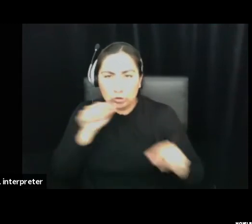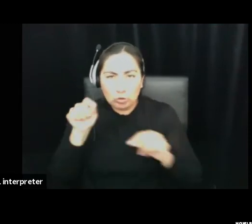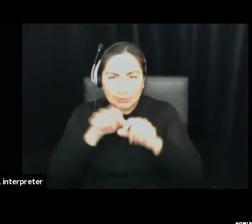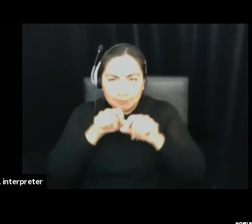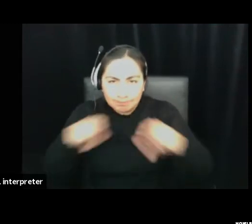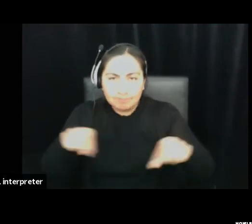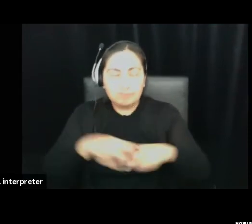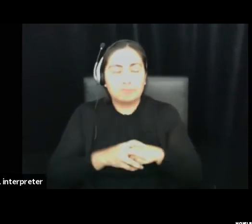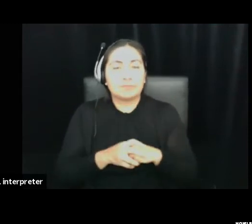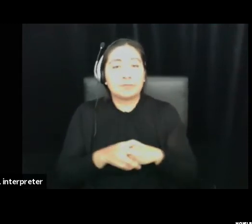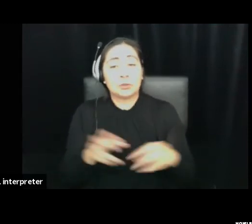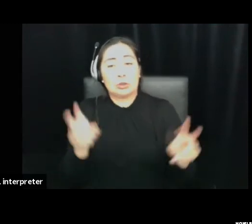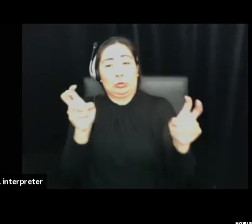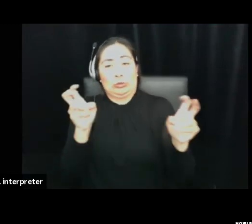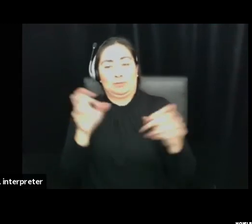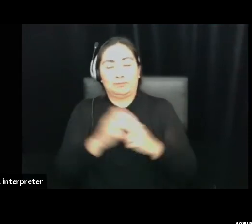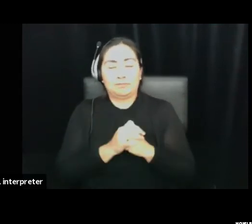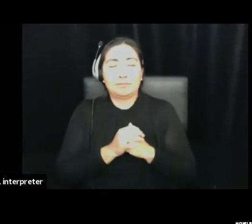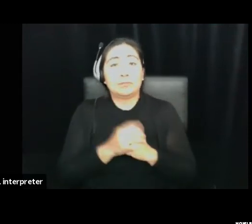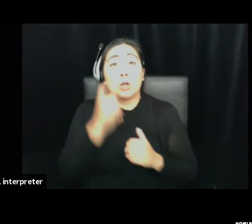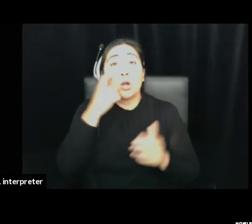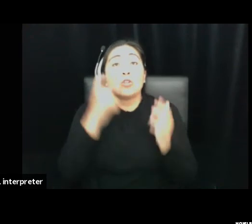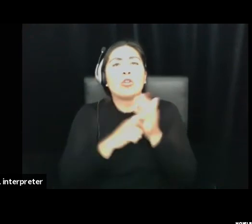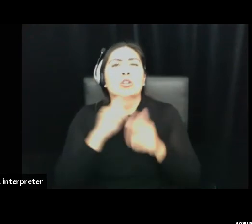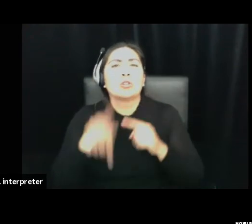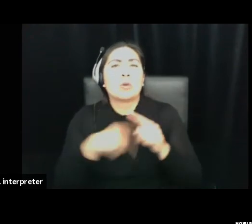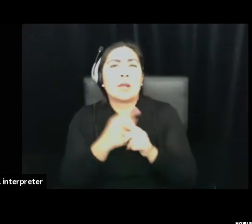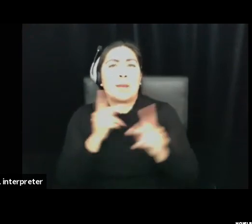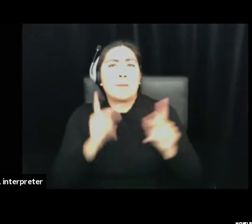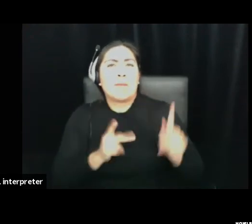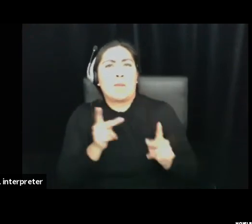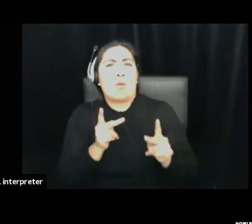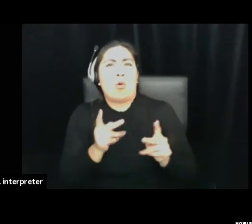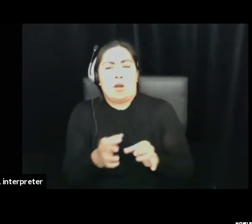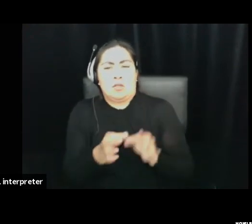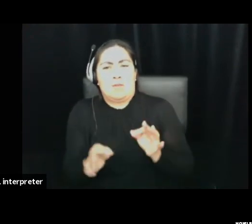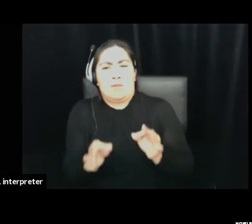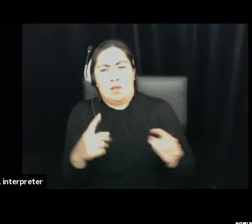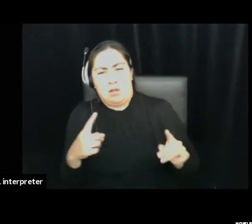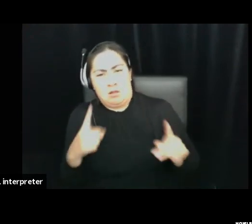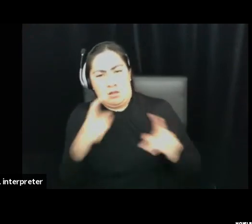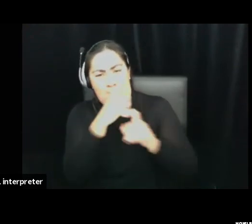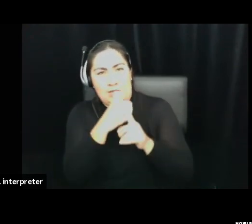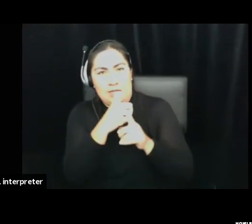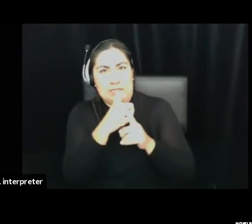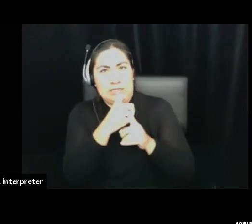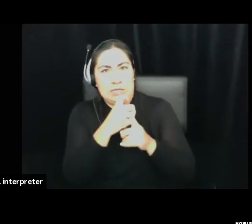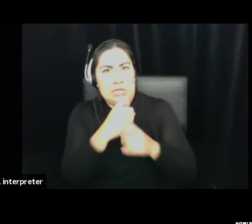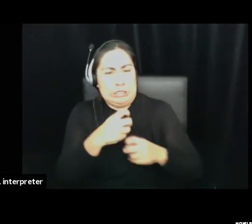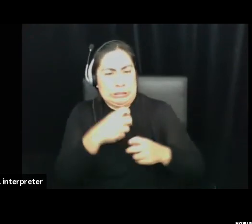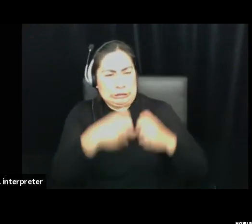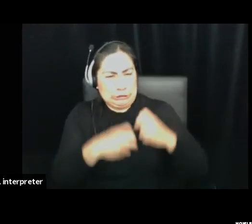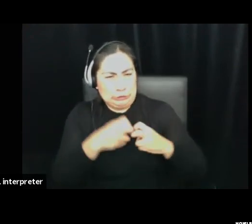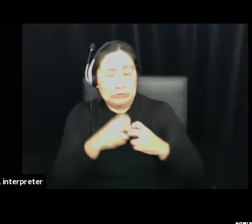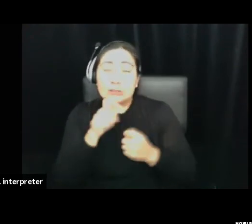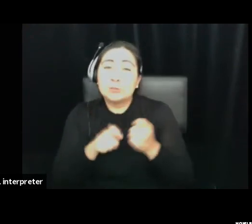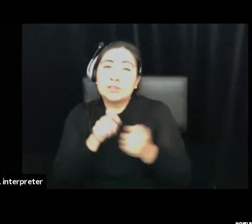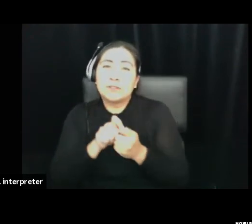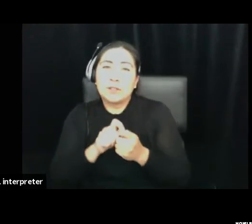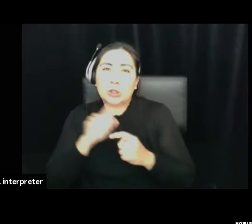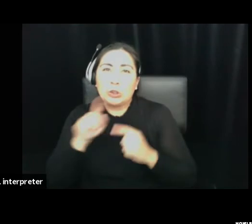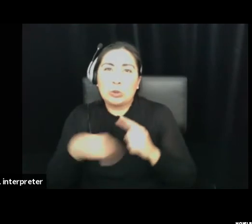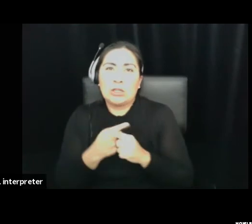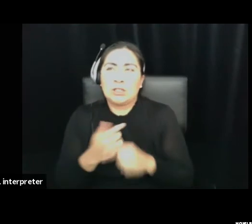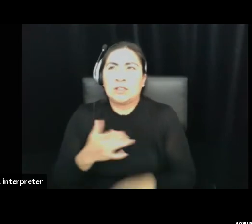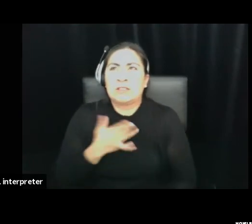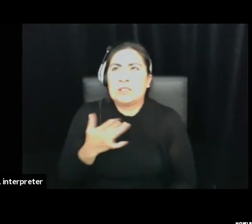when people are simplifying complex issues, particularly when the stakes seem high or an urgent